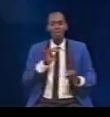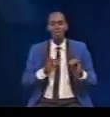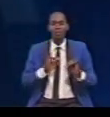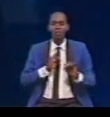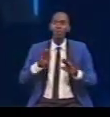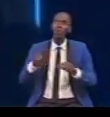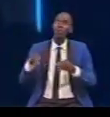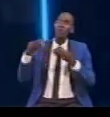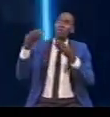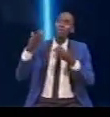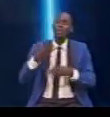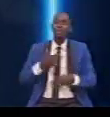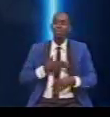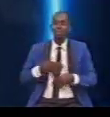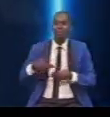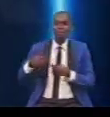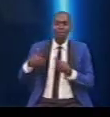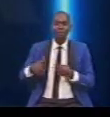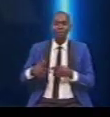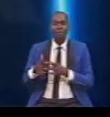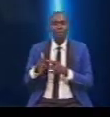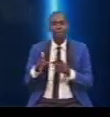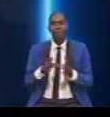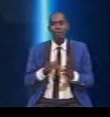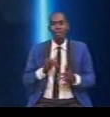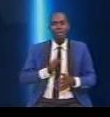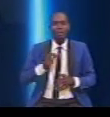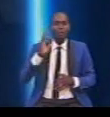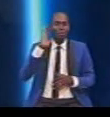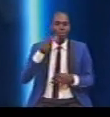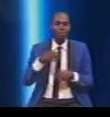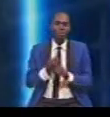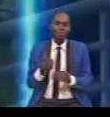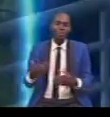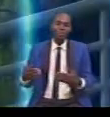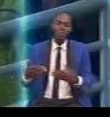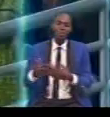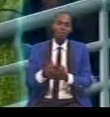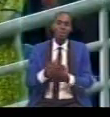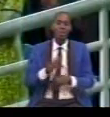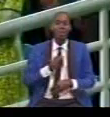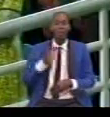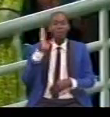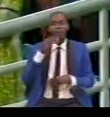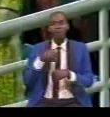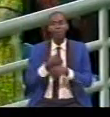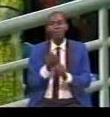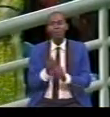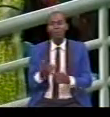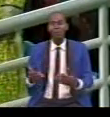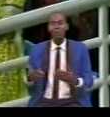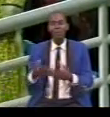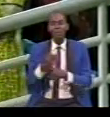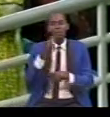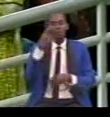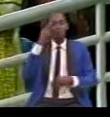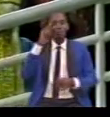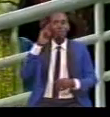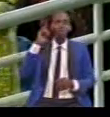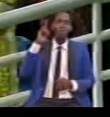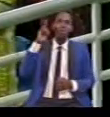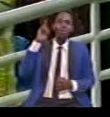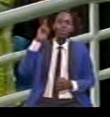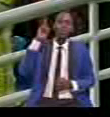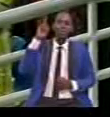Oh, I give You my heart, Jesus. I will make room, and I will make room for